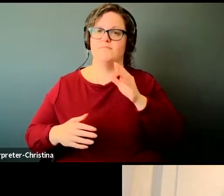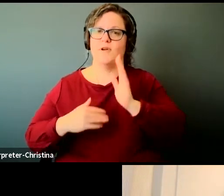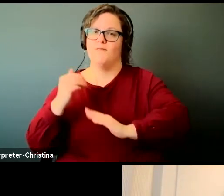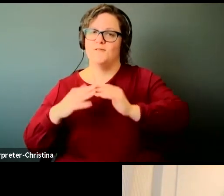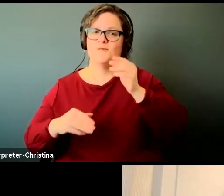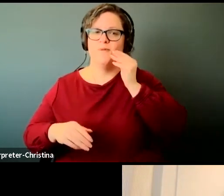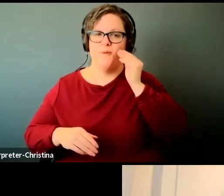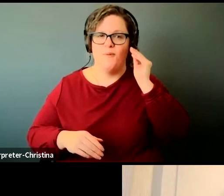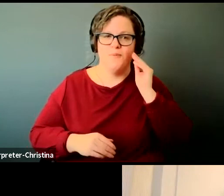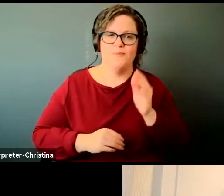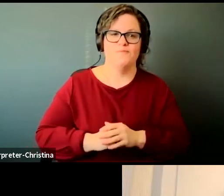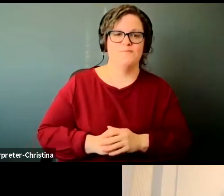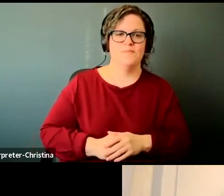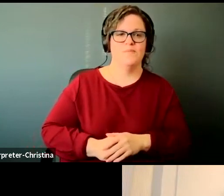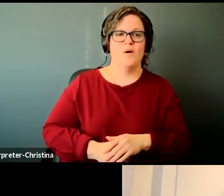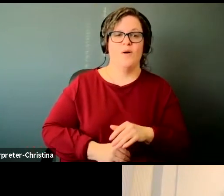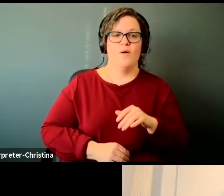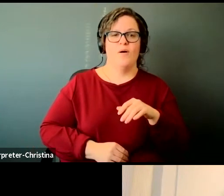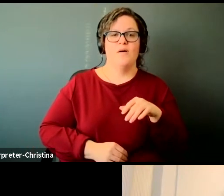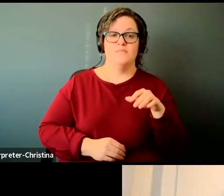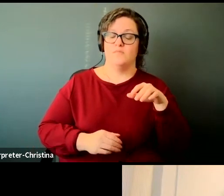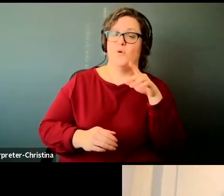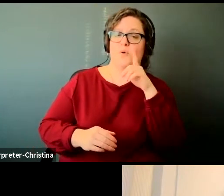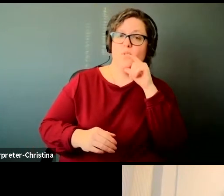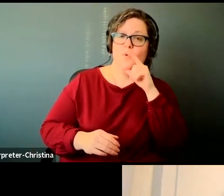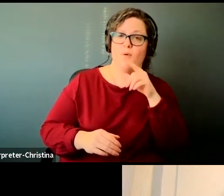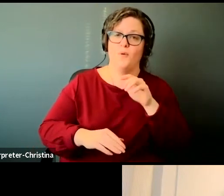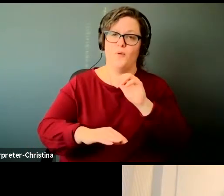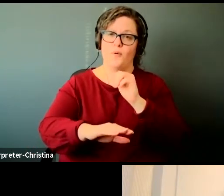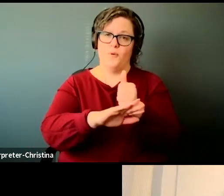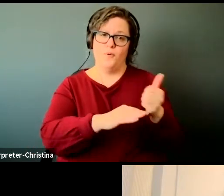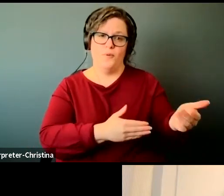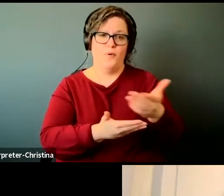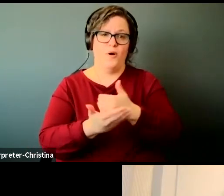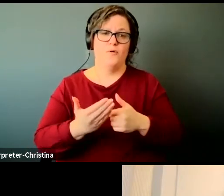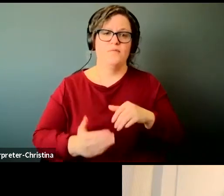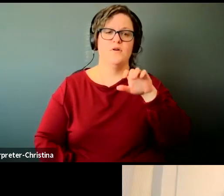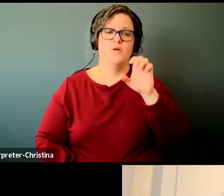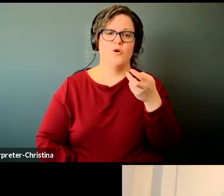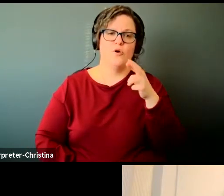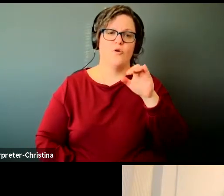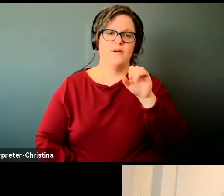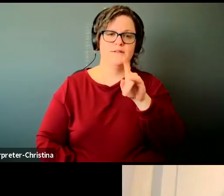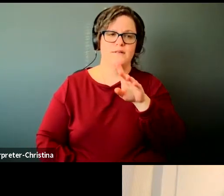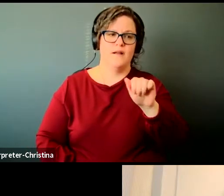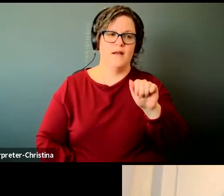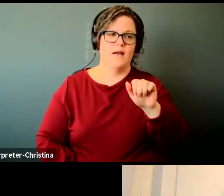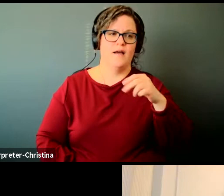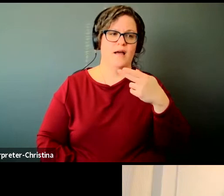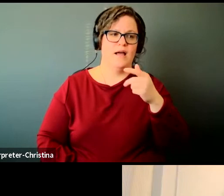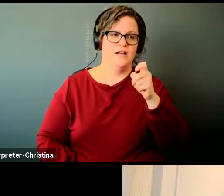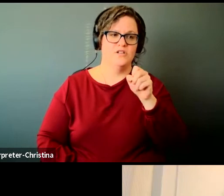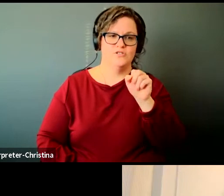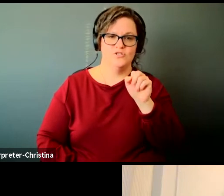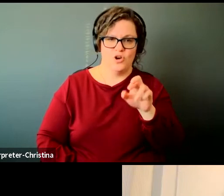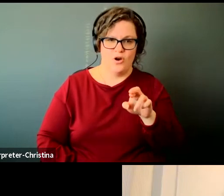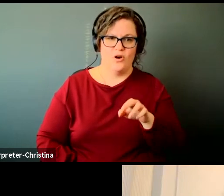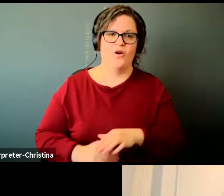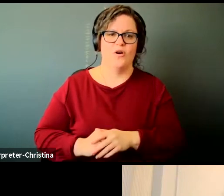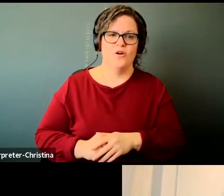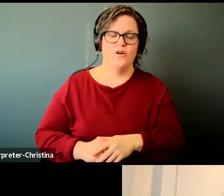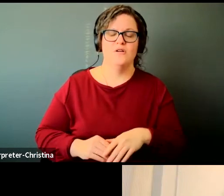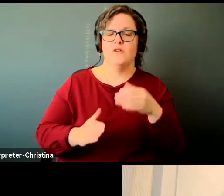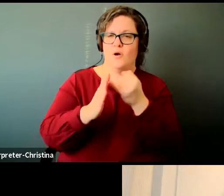Works outgoing intern, Christina Hajar, features works by Wes Harmon, Mariana Munoz Gomez, Florence Ye, and Hegera